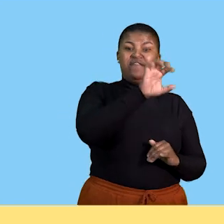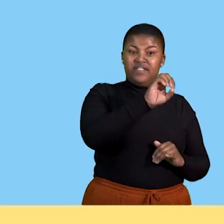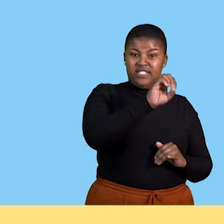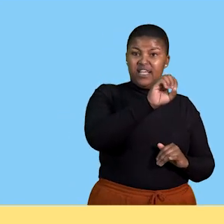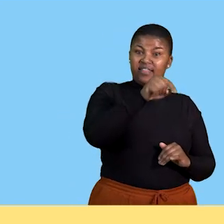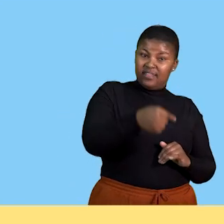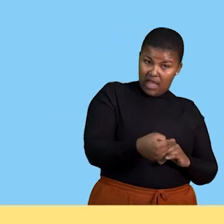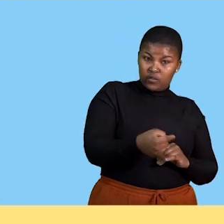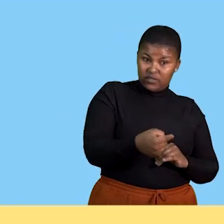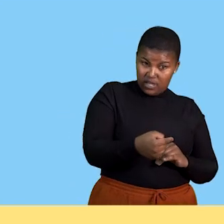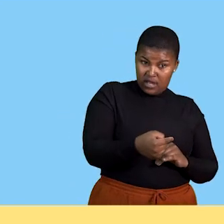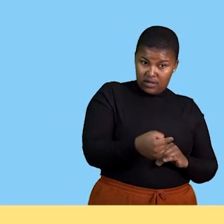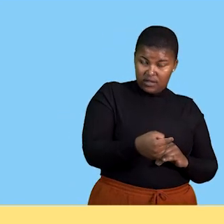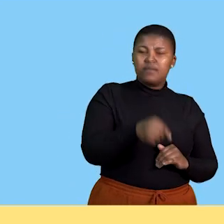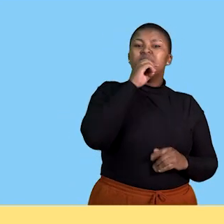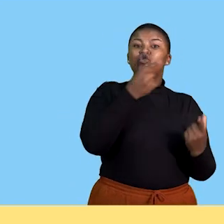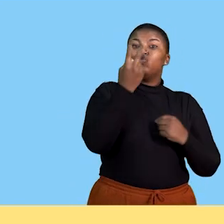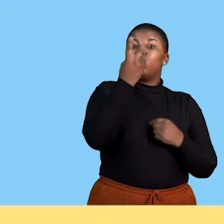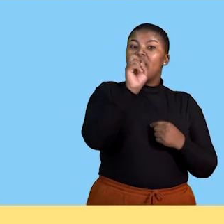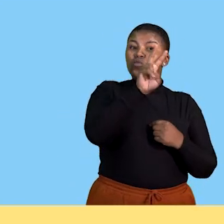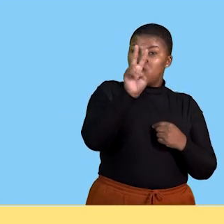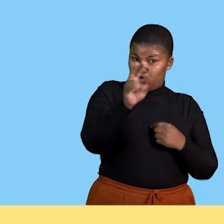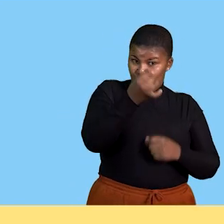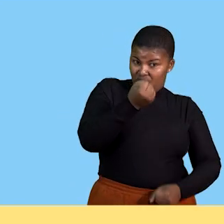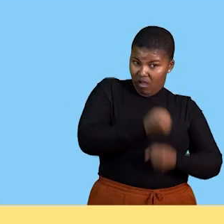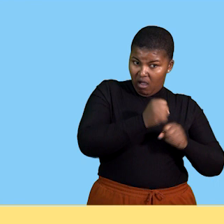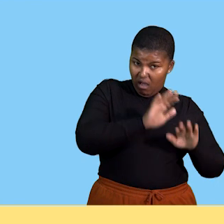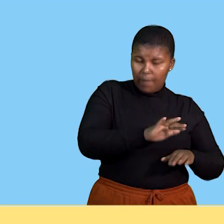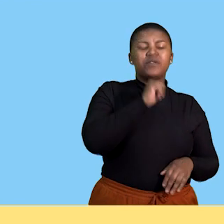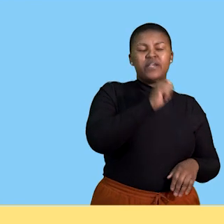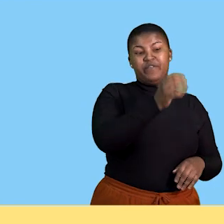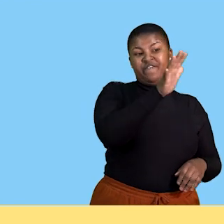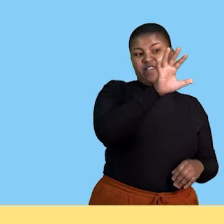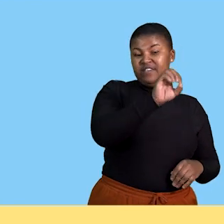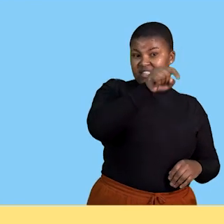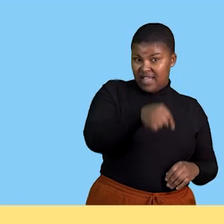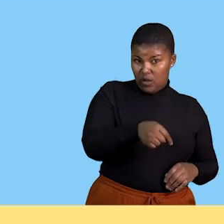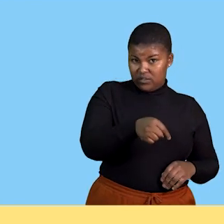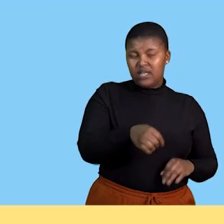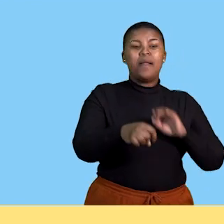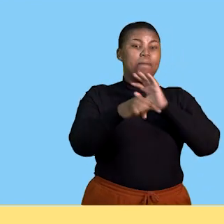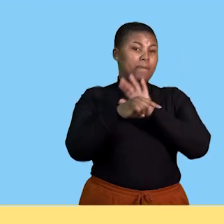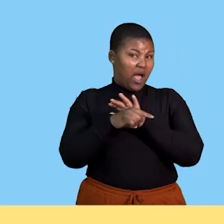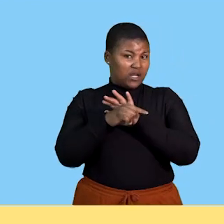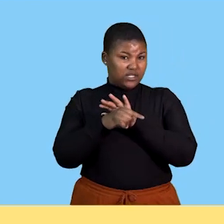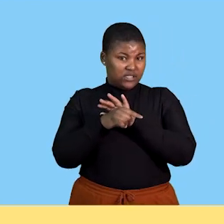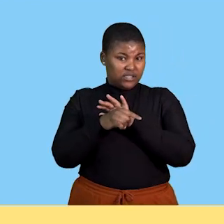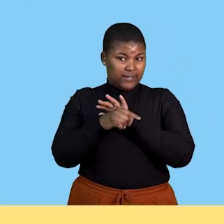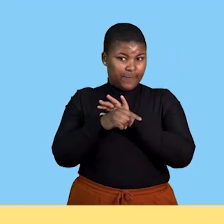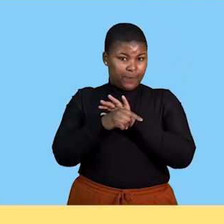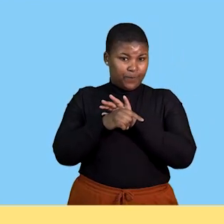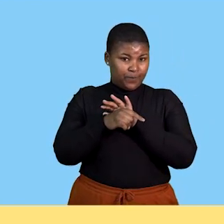the year 2022, if we come and we say 50,000 minus